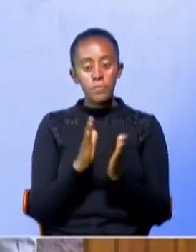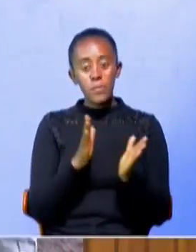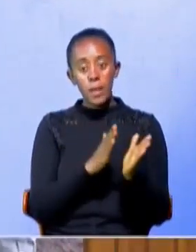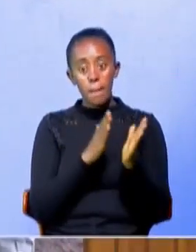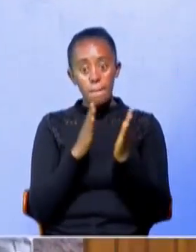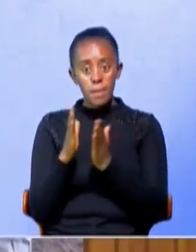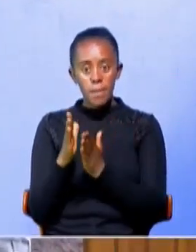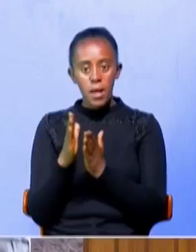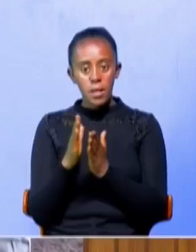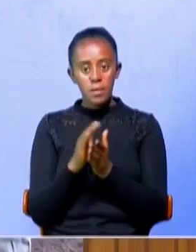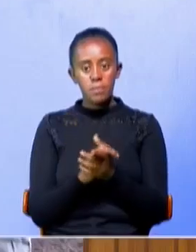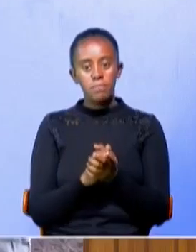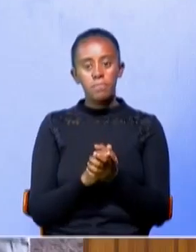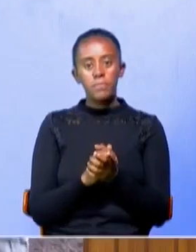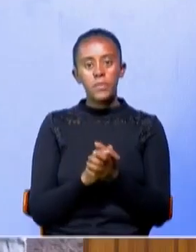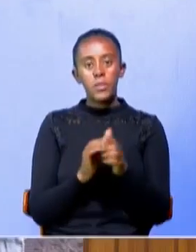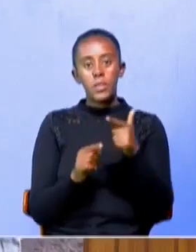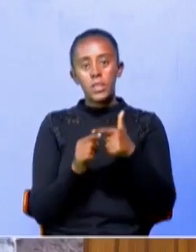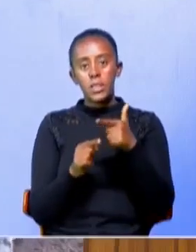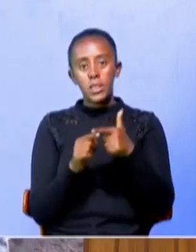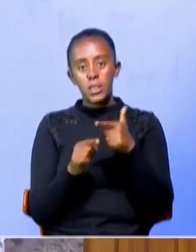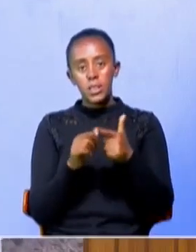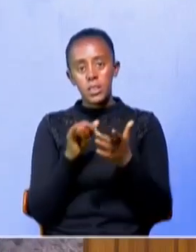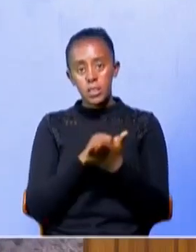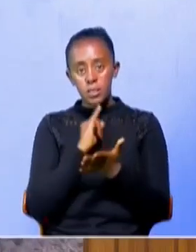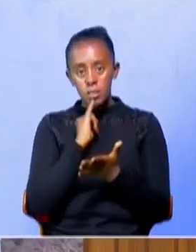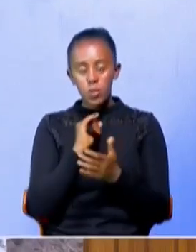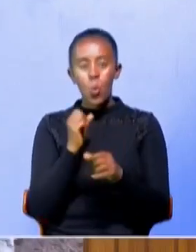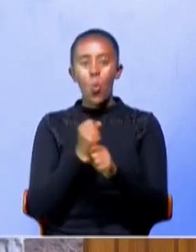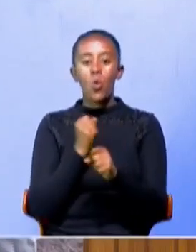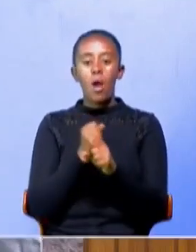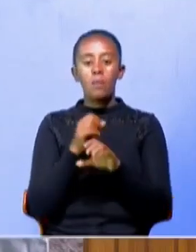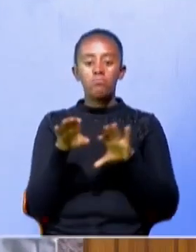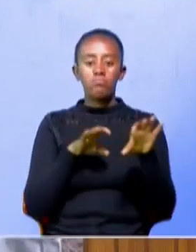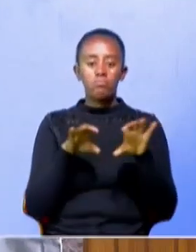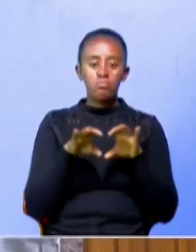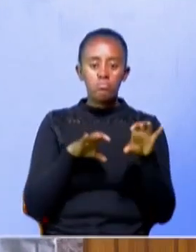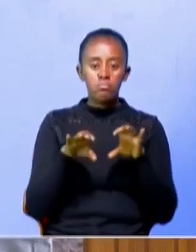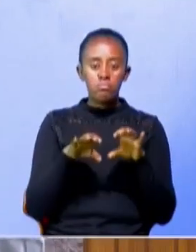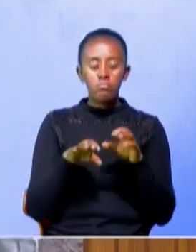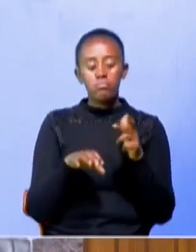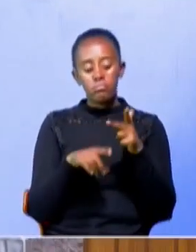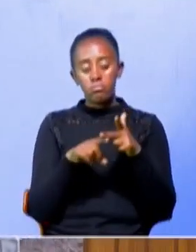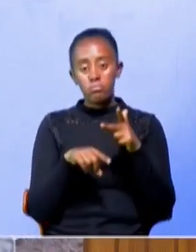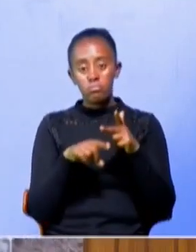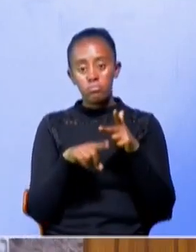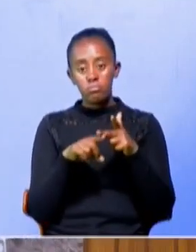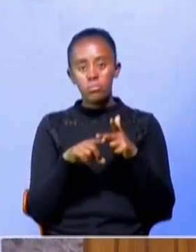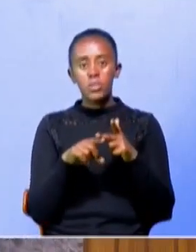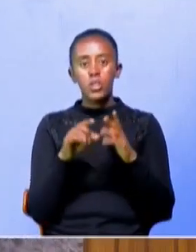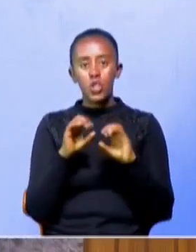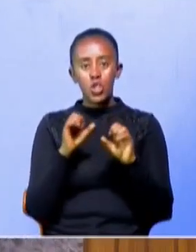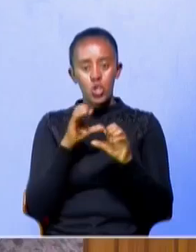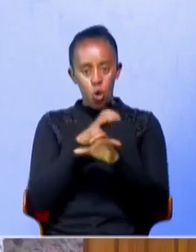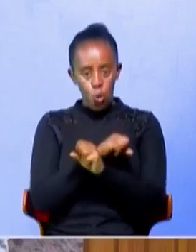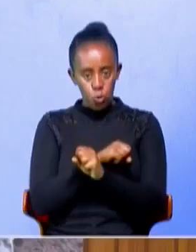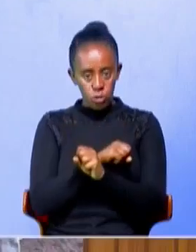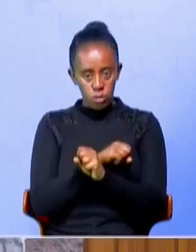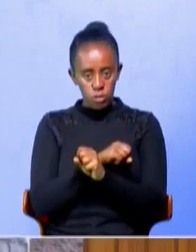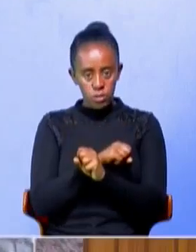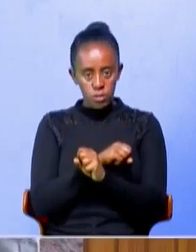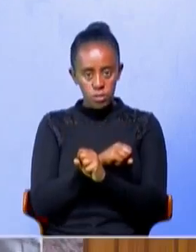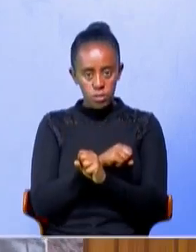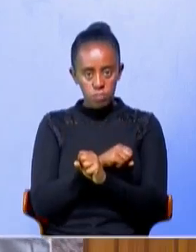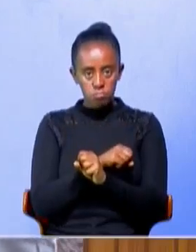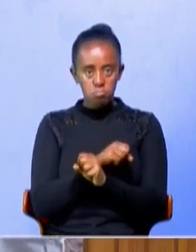Prepare. The second one, that is conduct. And finally, that is close.